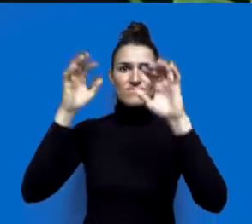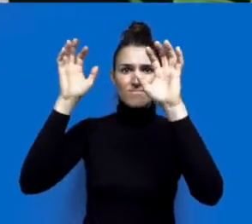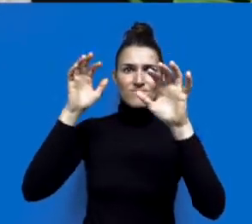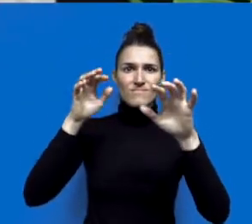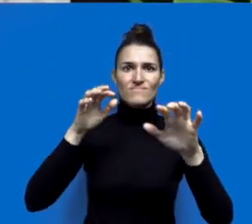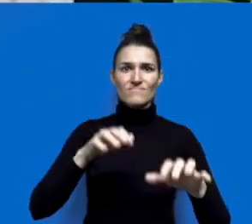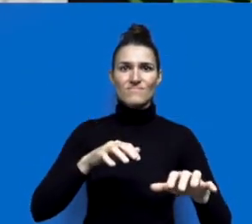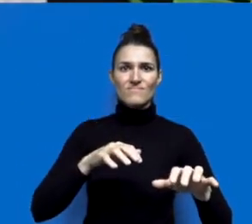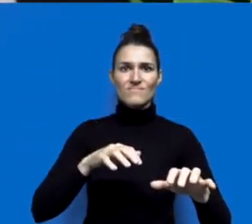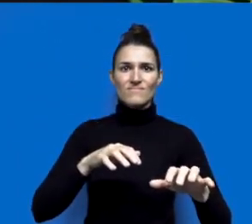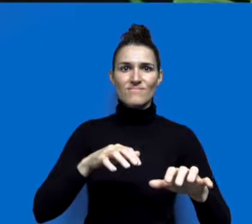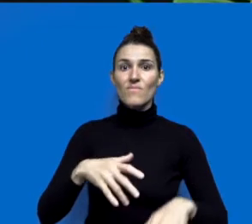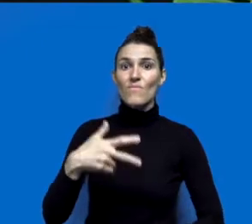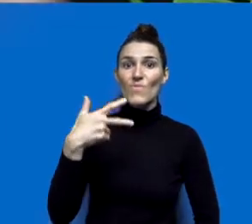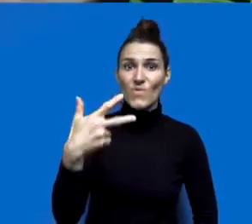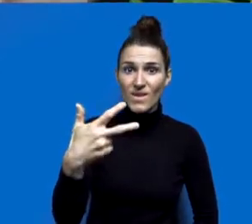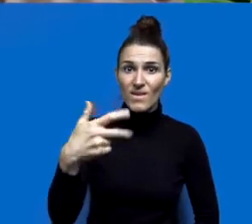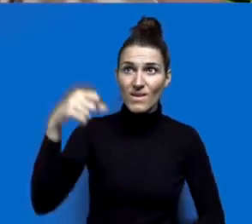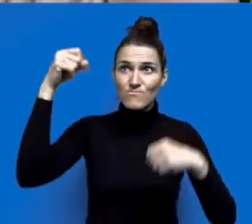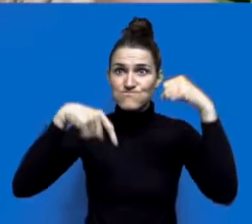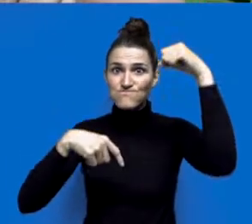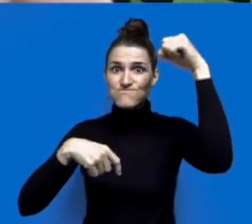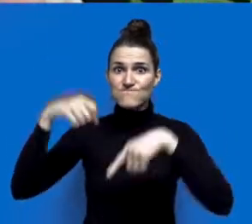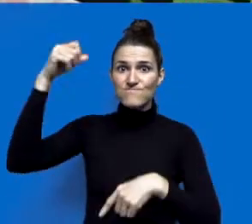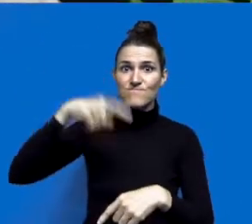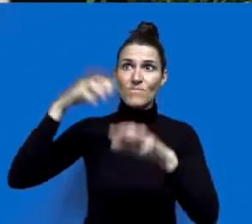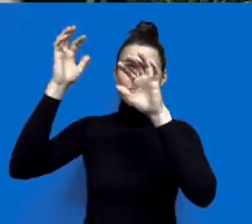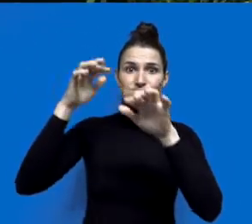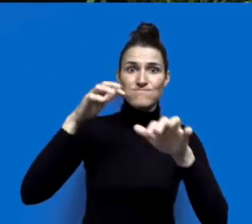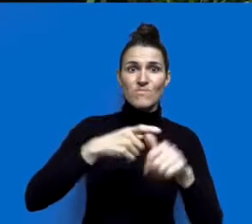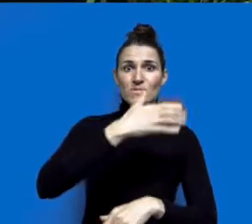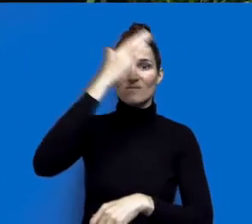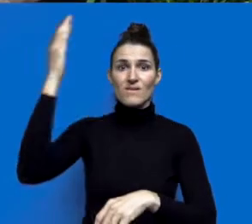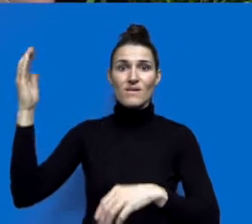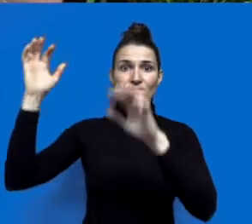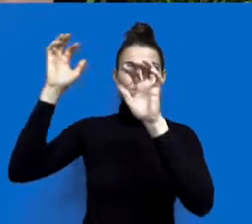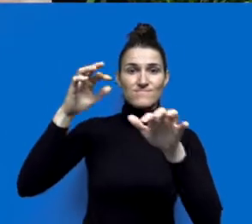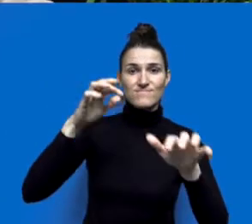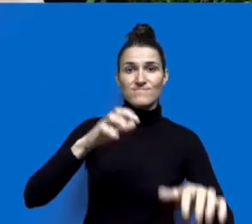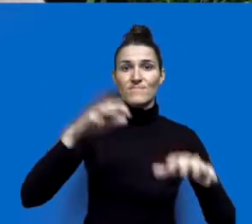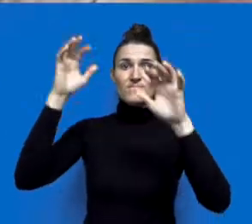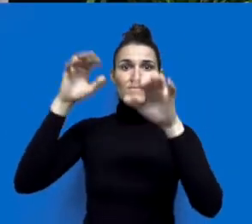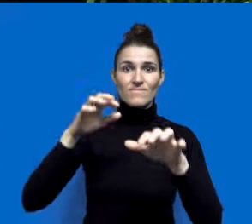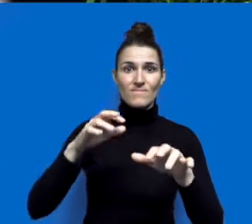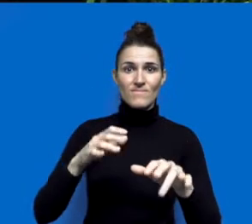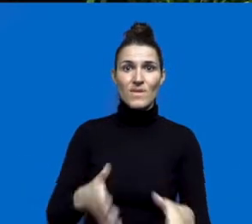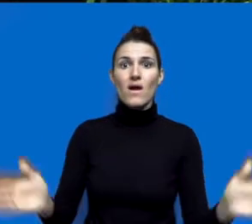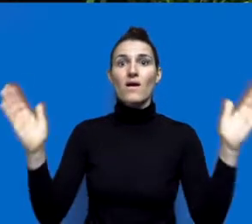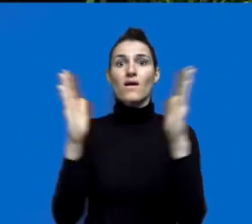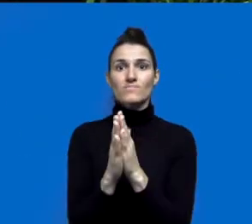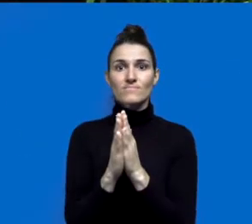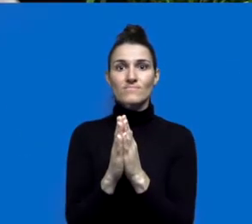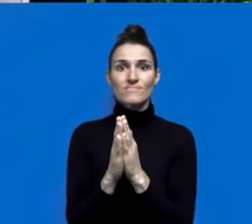sky. 3 little raindrops falling from the sky. Drizzle, drizzle, drizzle, drizzle,